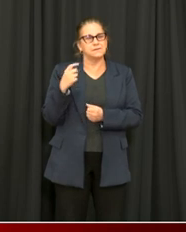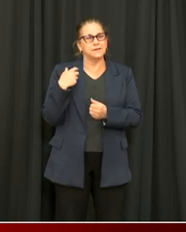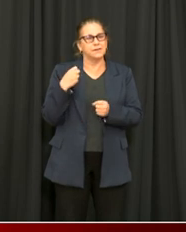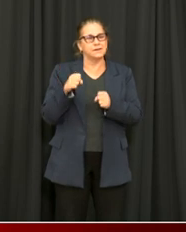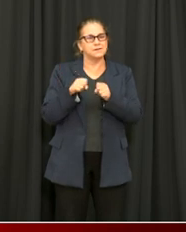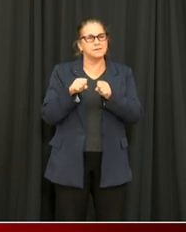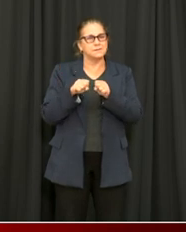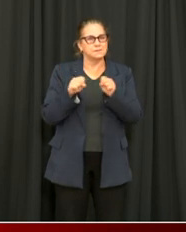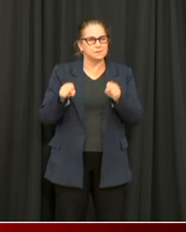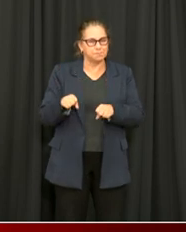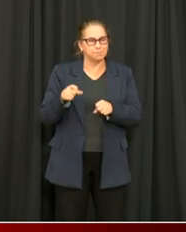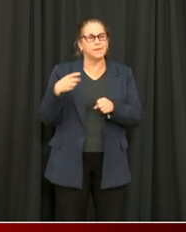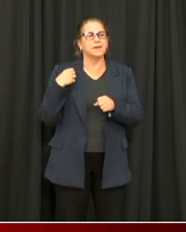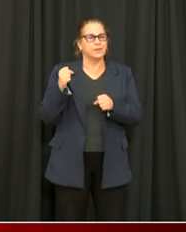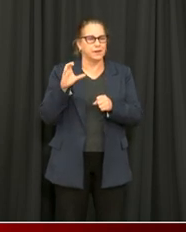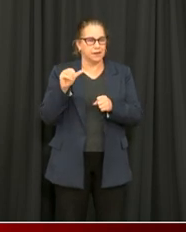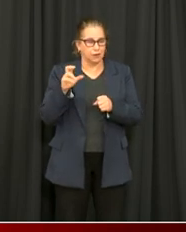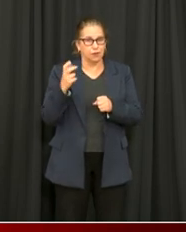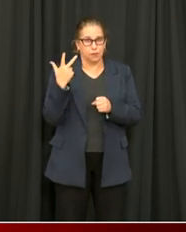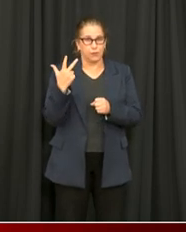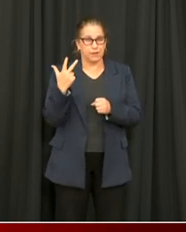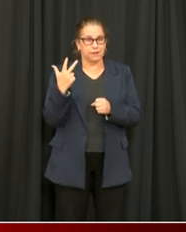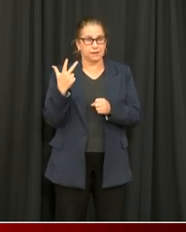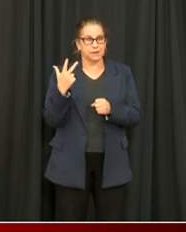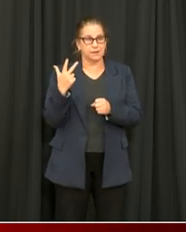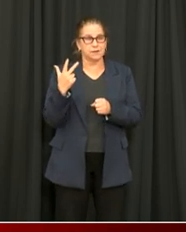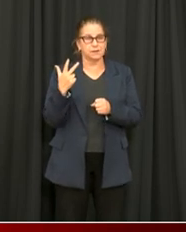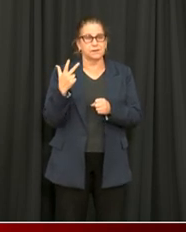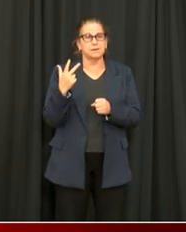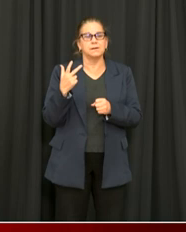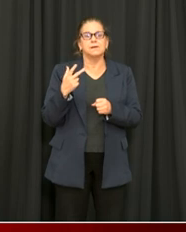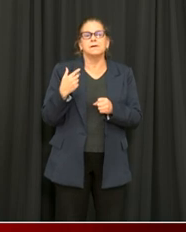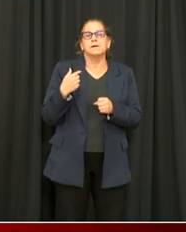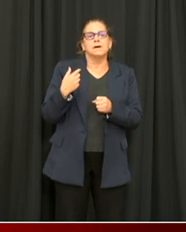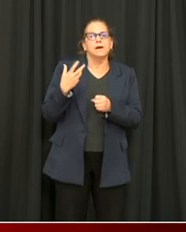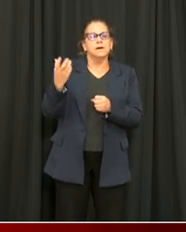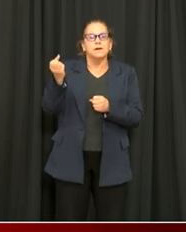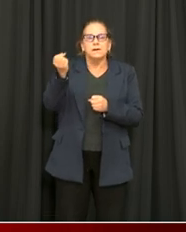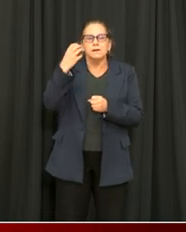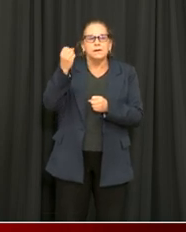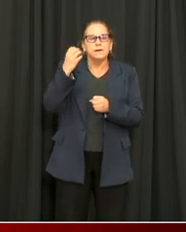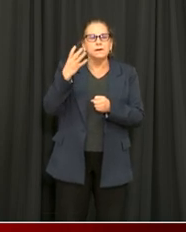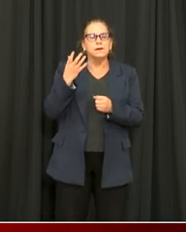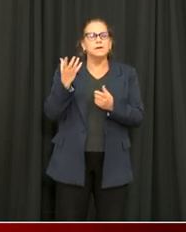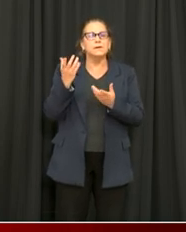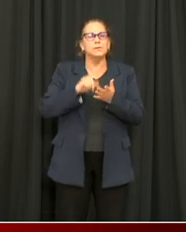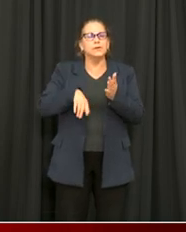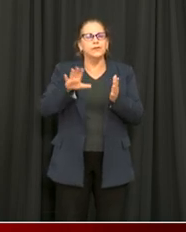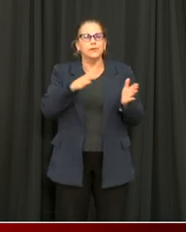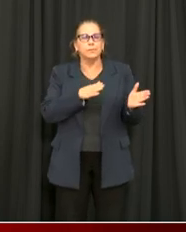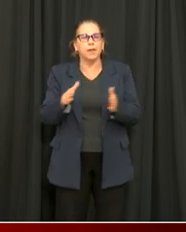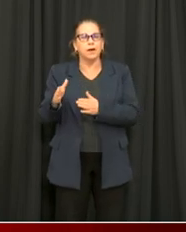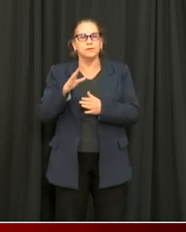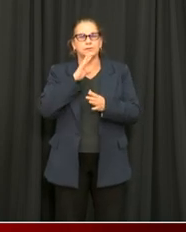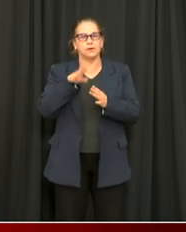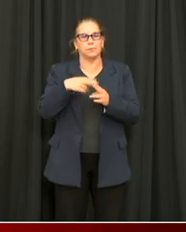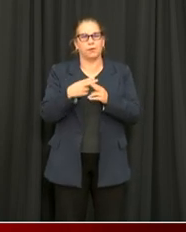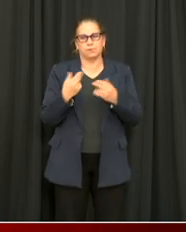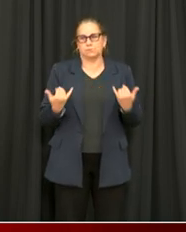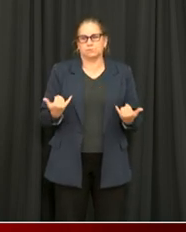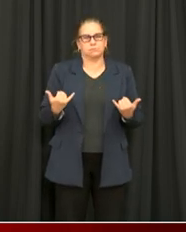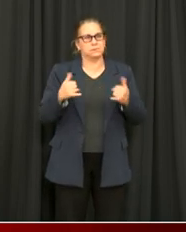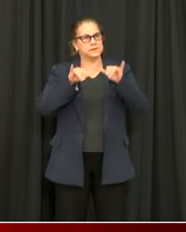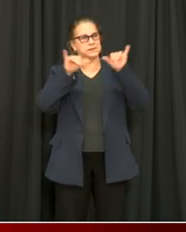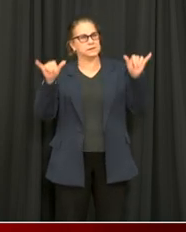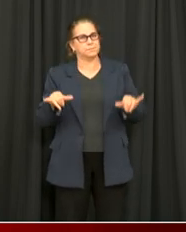in a system of care that will make access to health care easier and